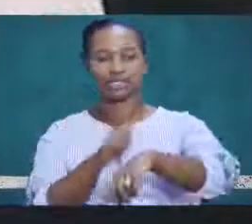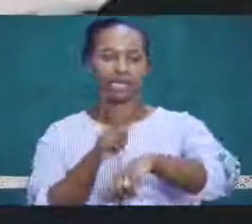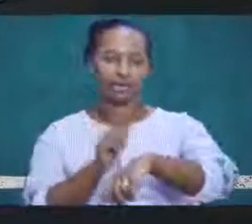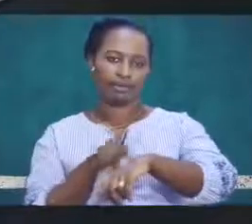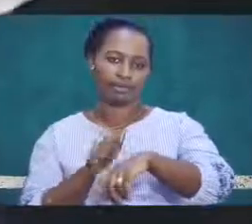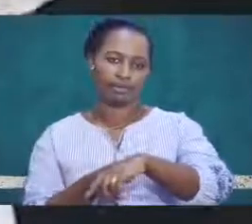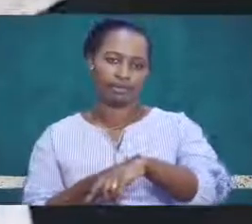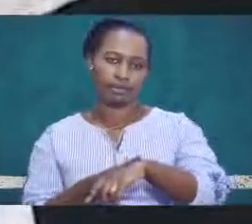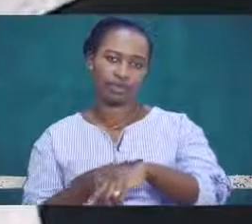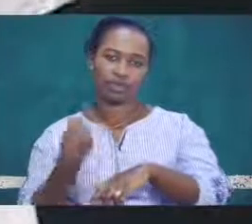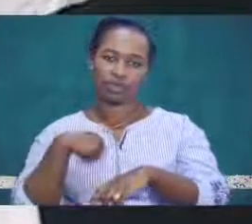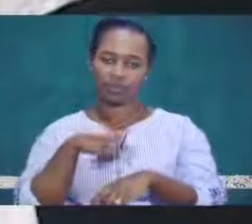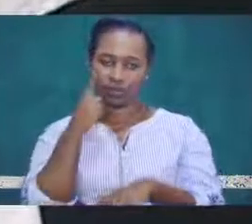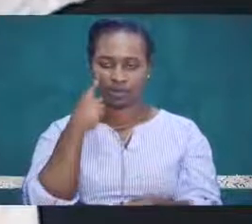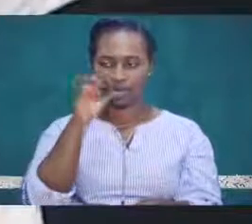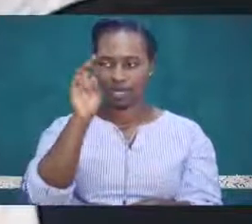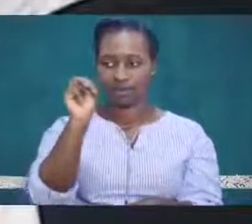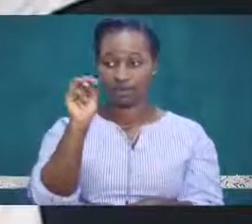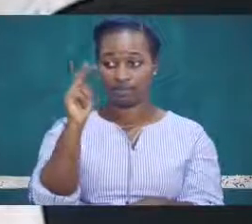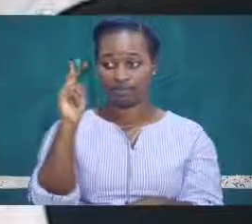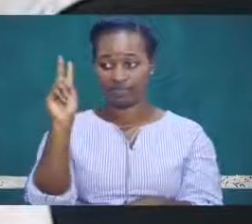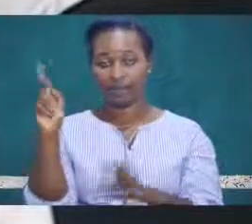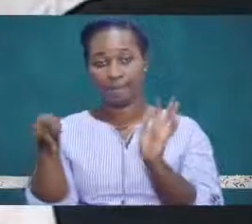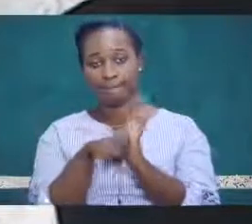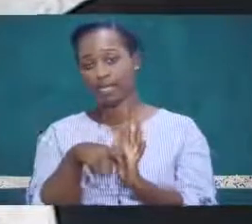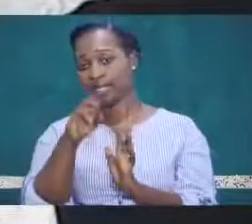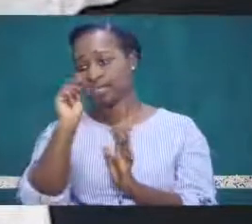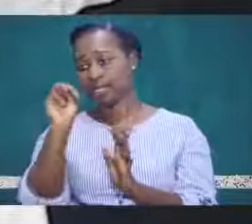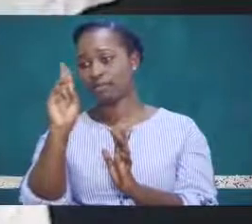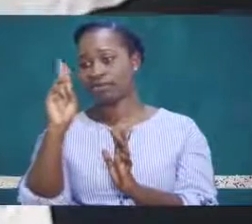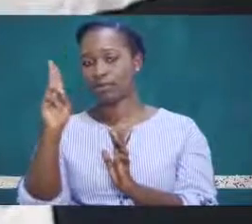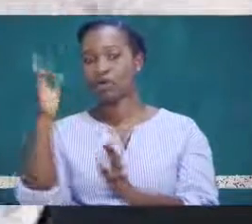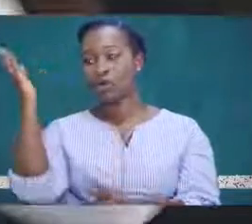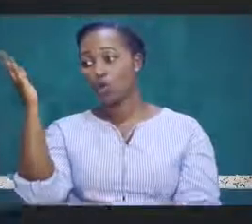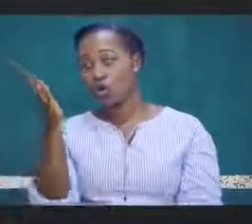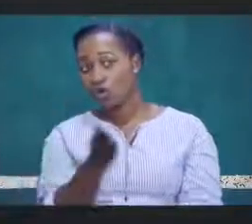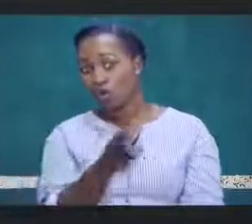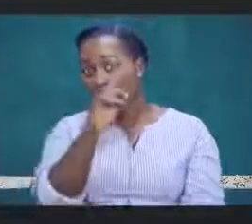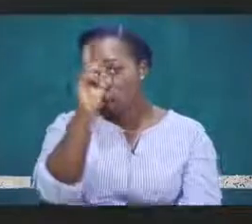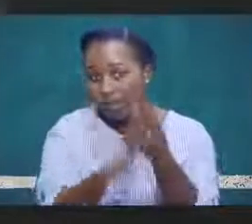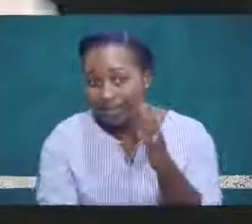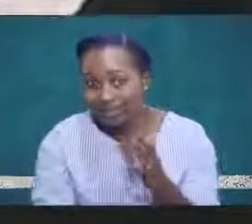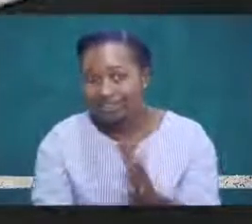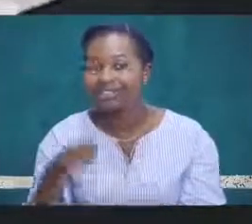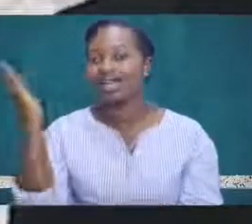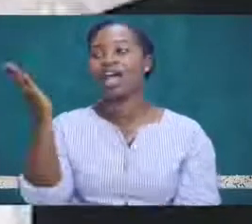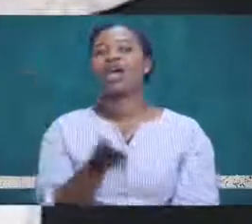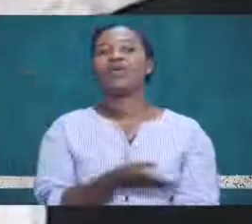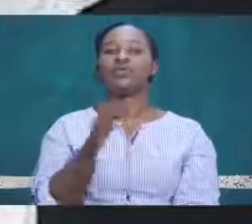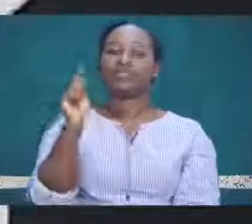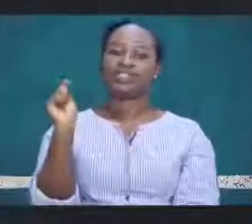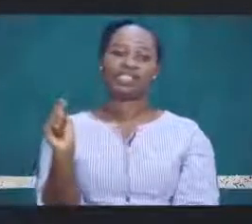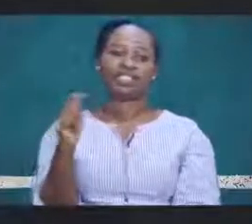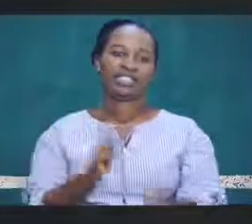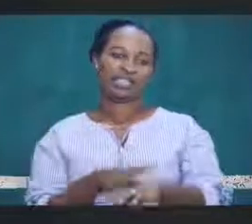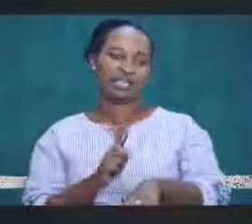change in momentum, which is mv minus mu out of what? Out of time.